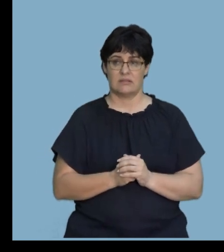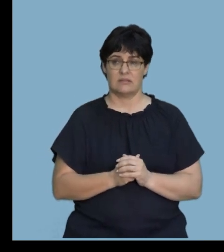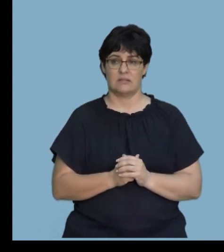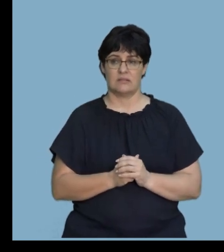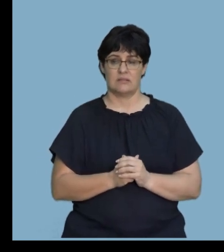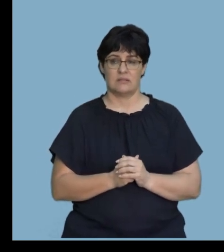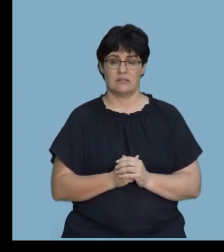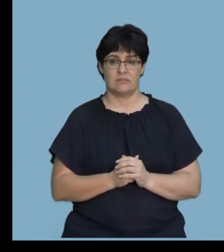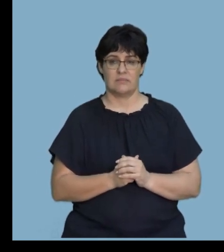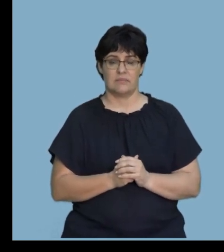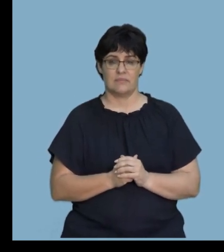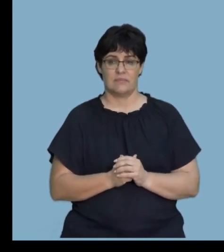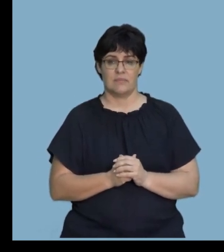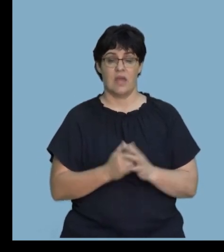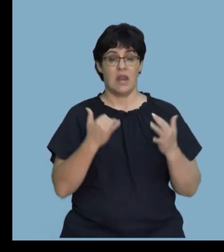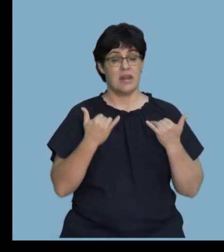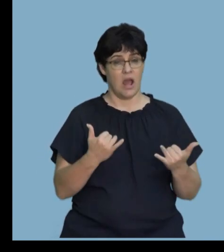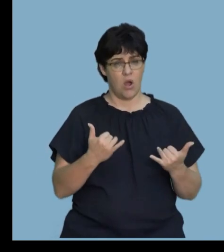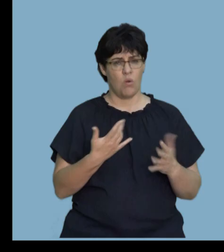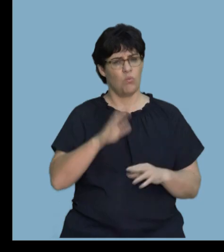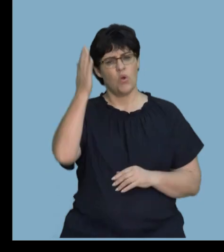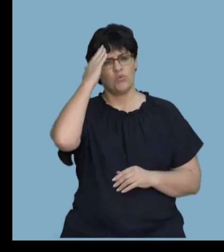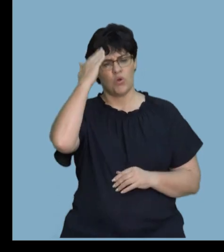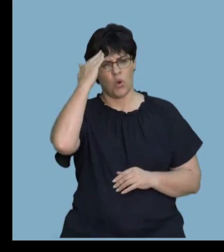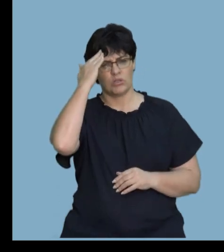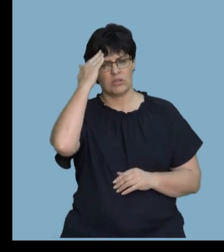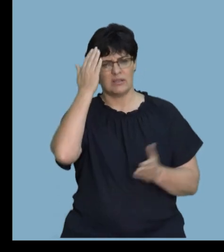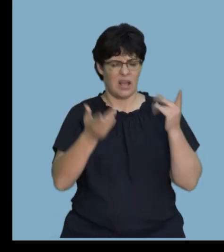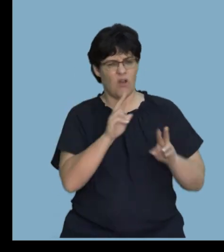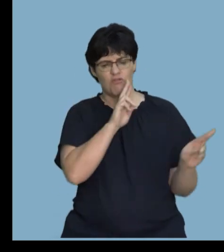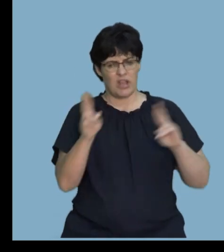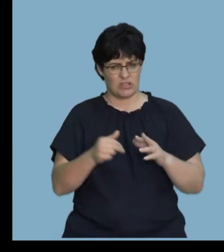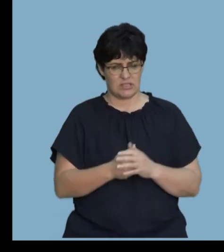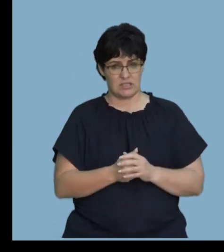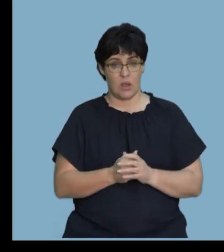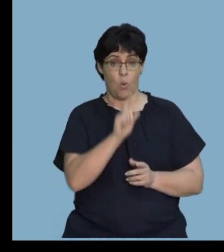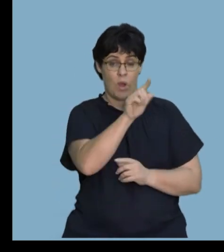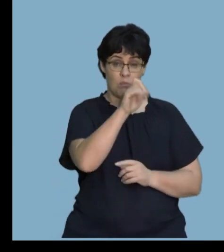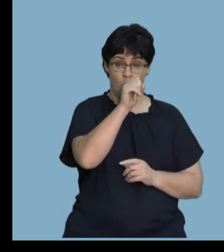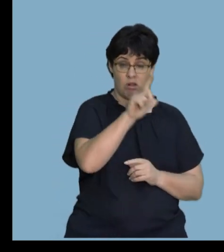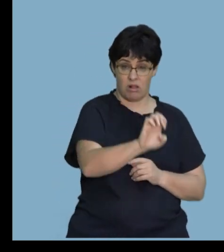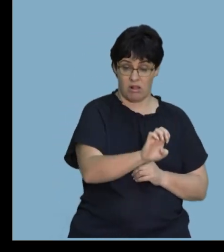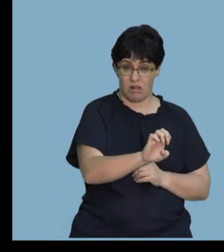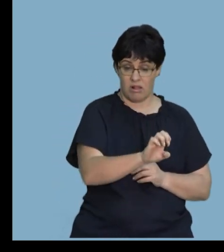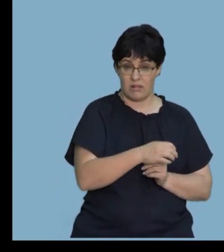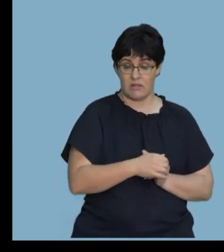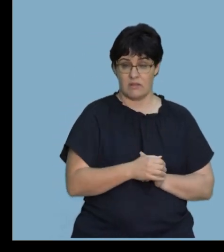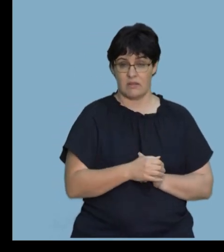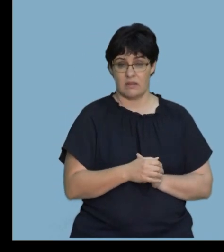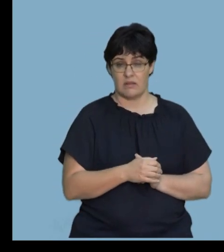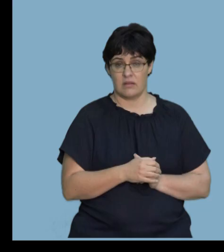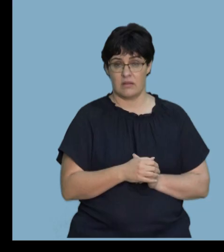moles, okay? Now, what do we know from the balanced equation of reaction? 1 mole, okay, of